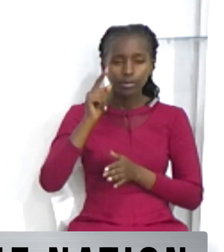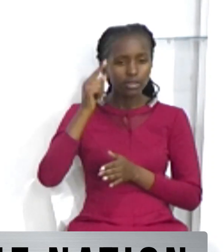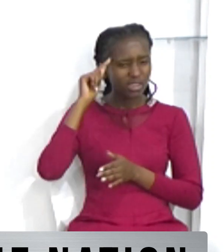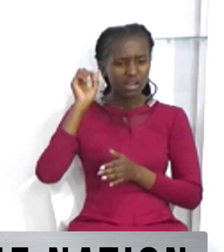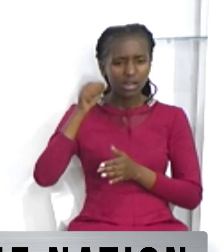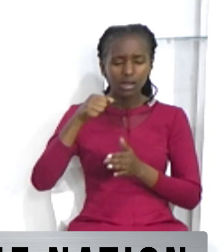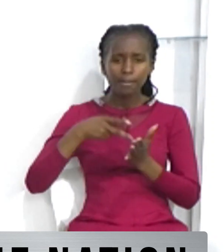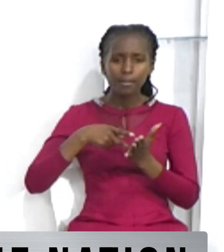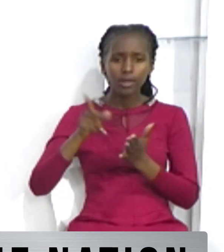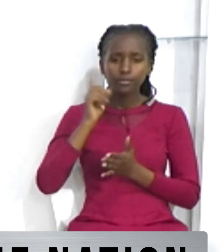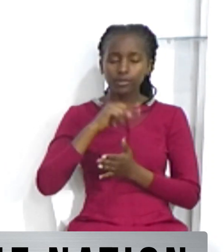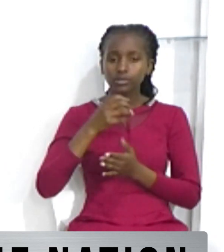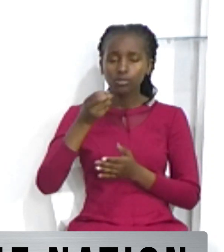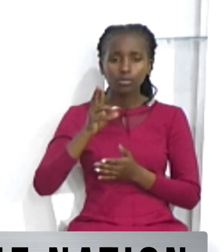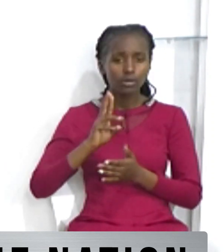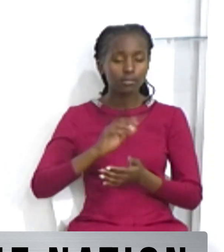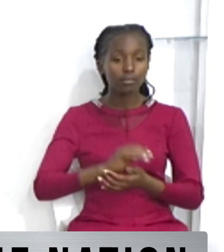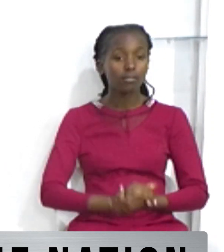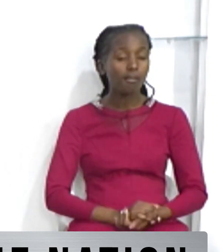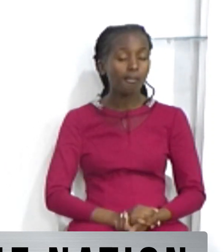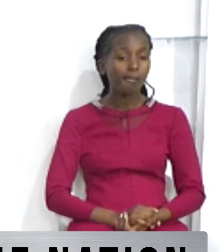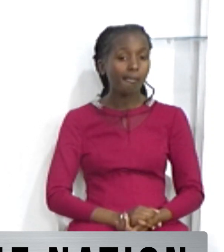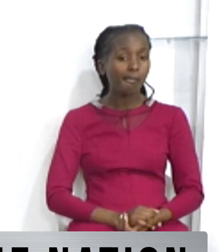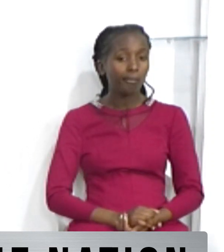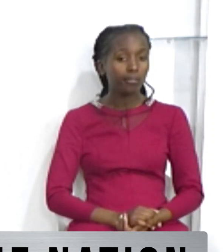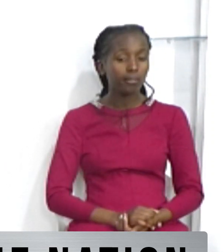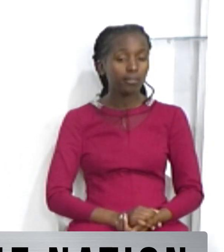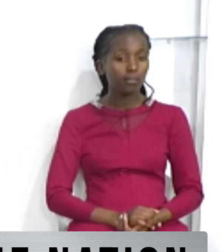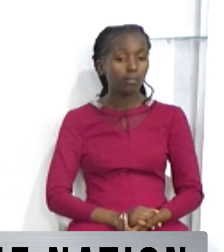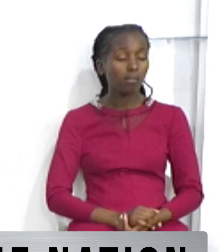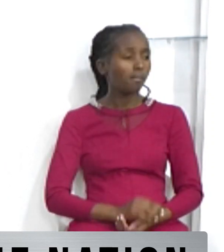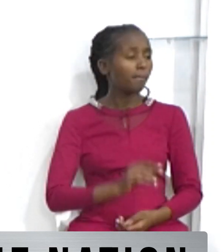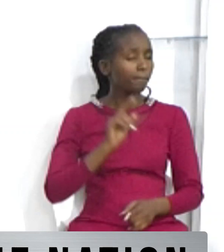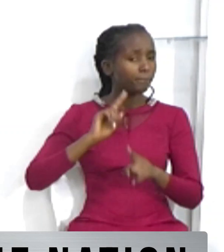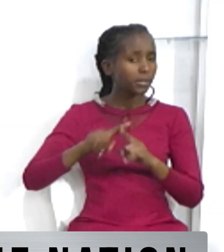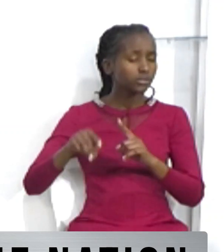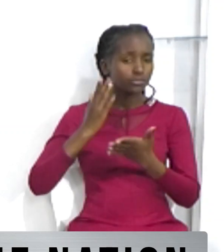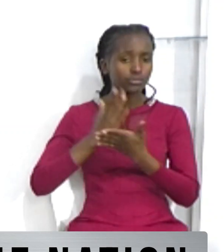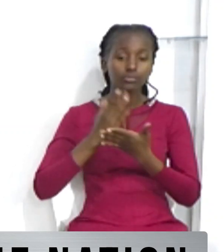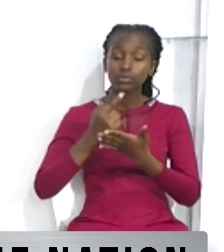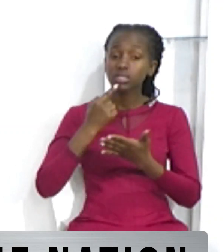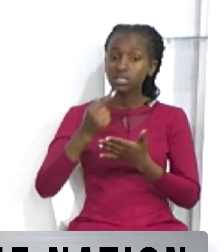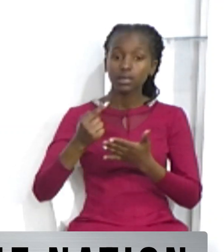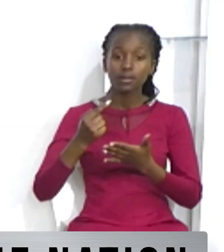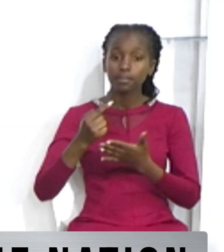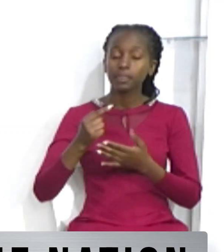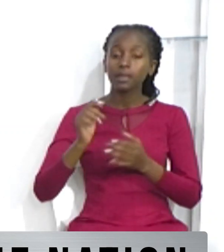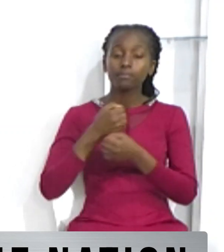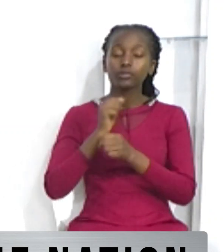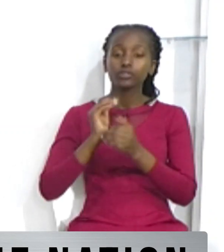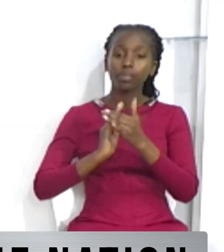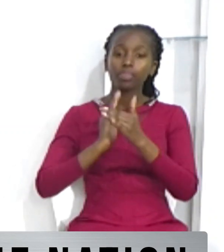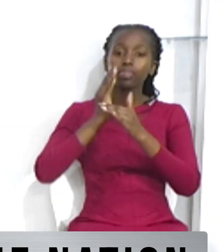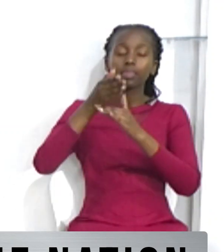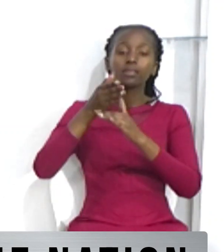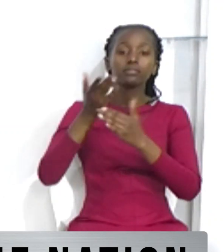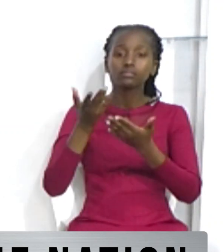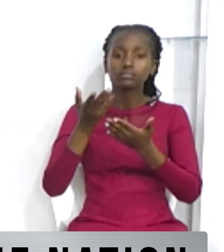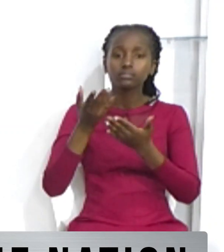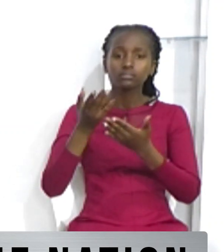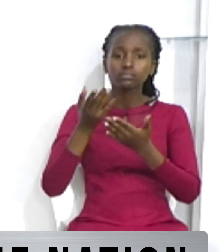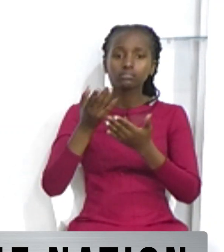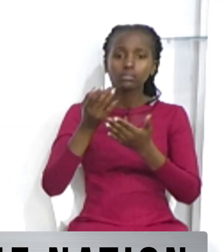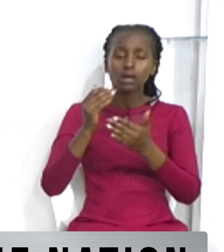they said they will not go beyond the cap when they came into power, right? Yes. They have gone beyond 10 trillion. Was the cap lifted